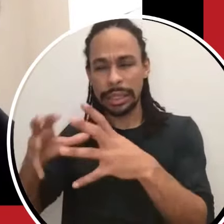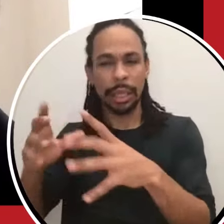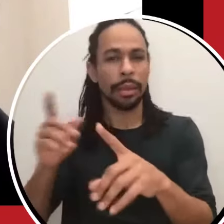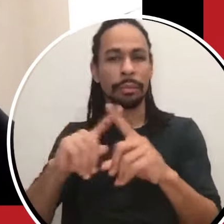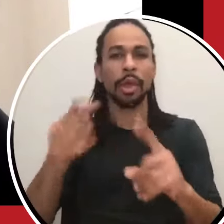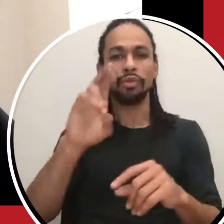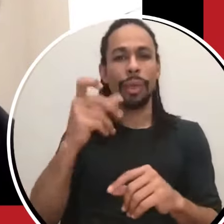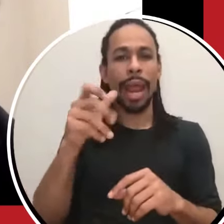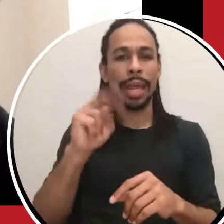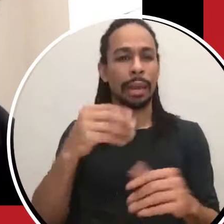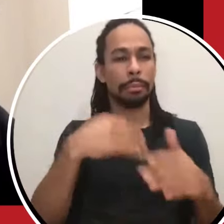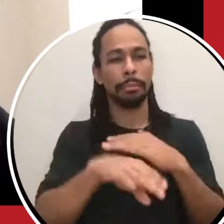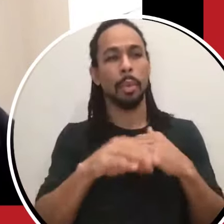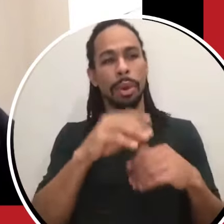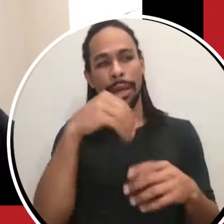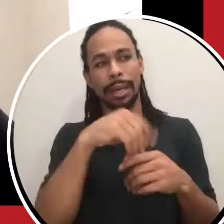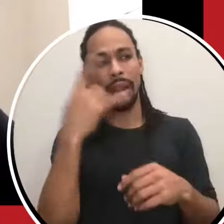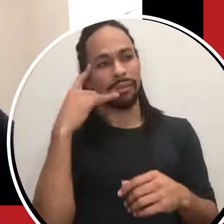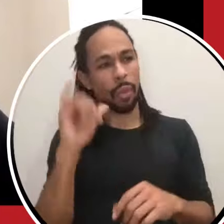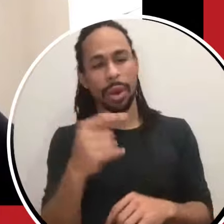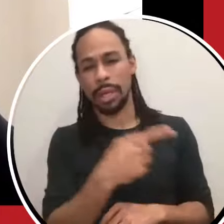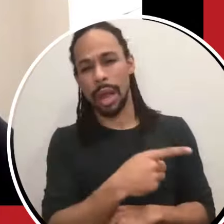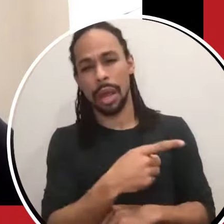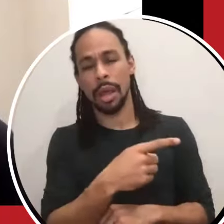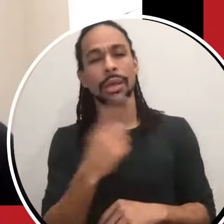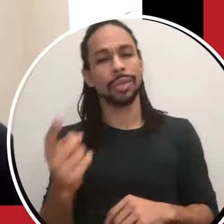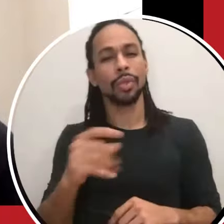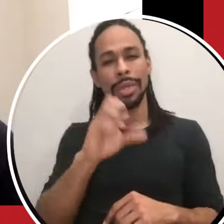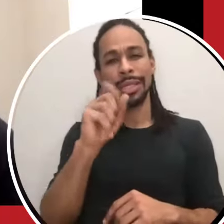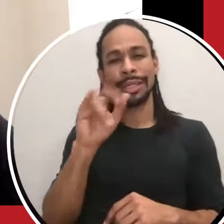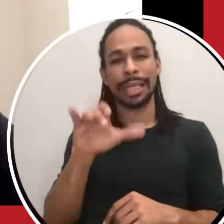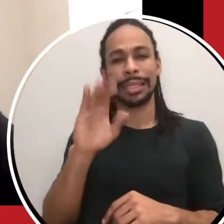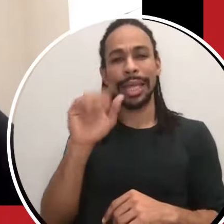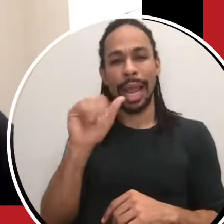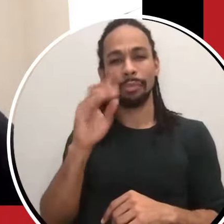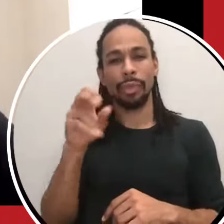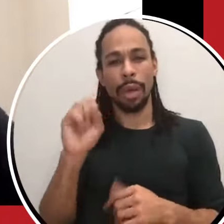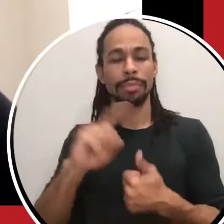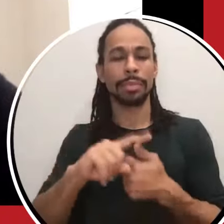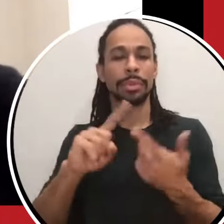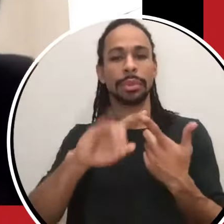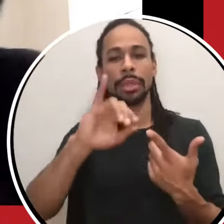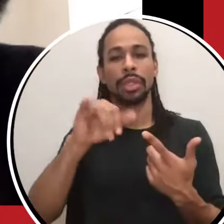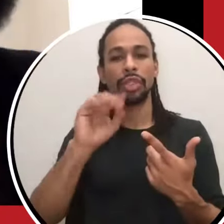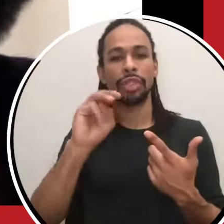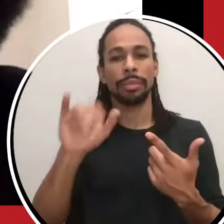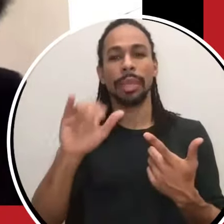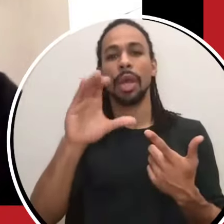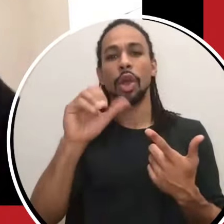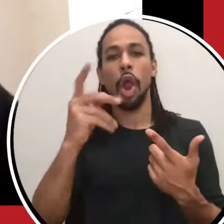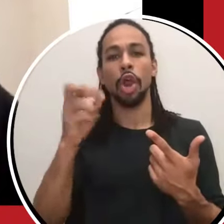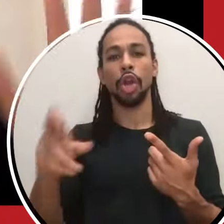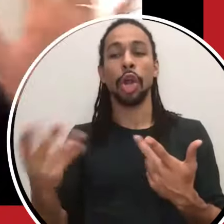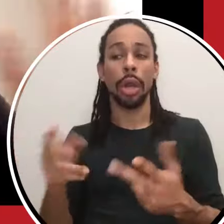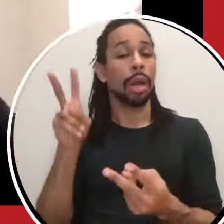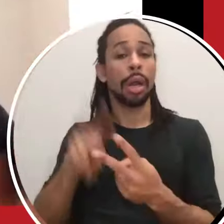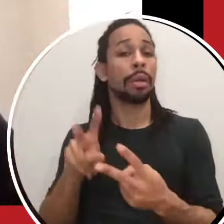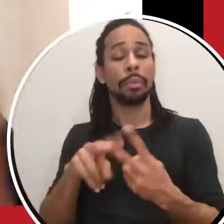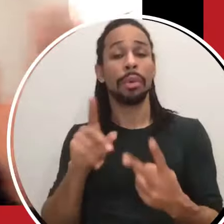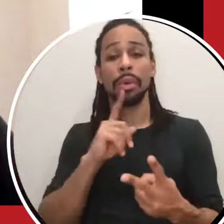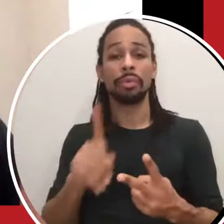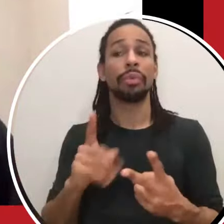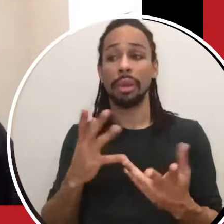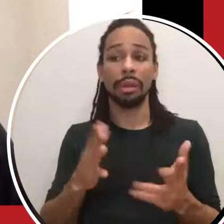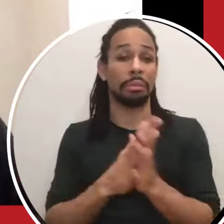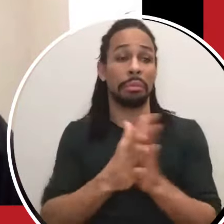We gave you Stacey Abrams, we gave you Jimmy Carter, right? And I'm not saying that they're perfect, I'm just saying in